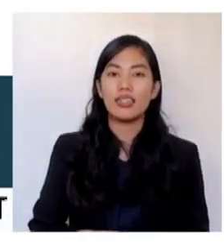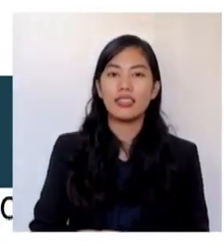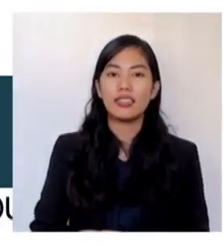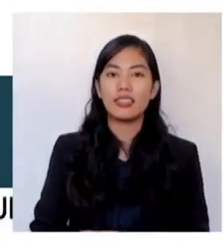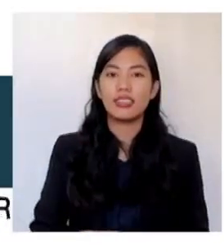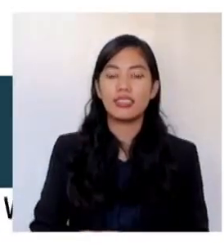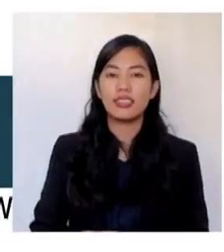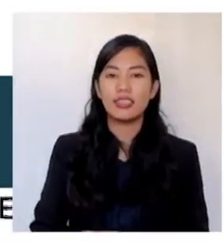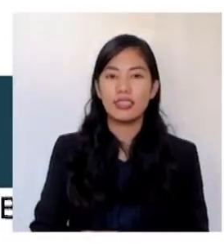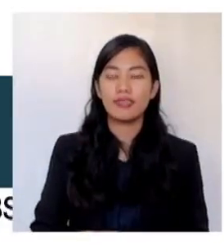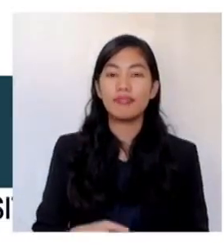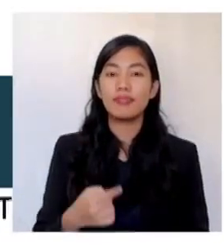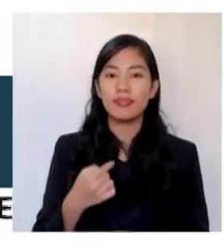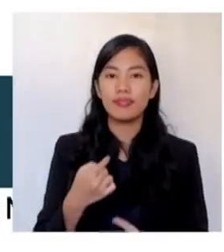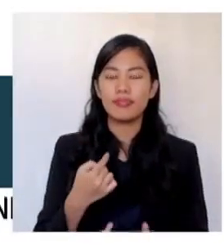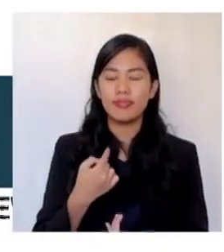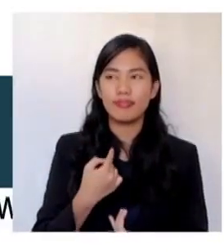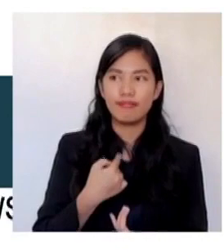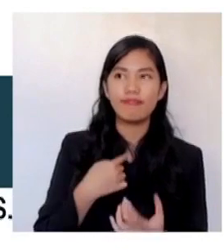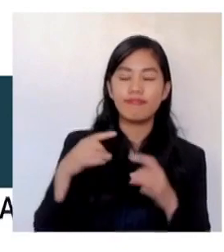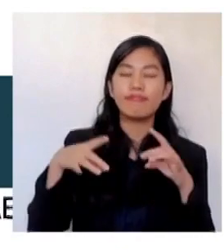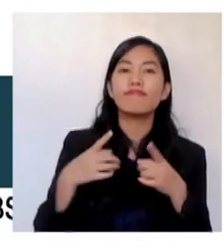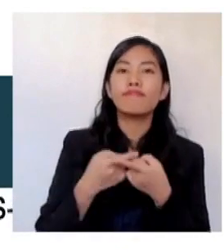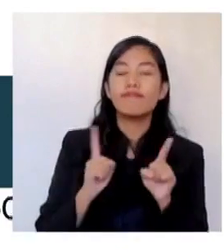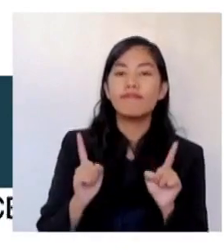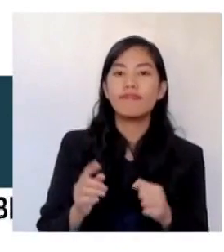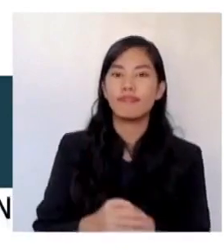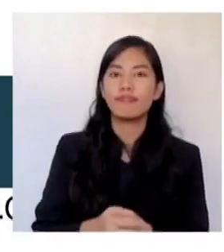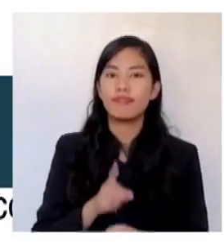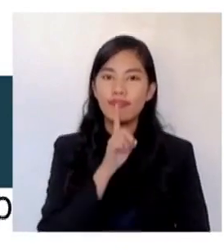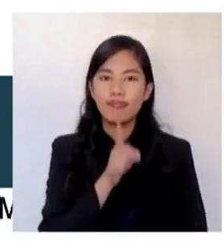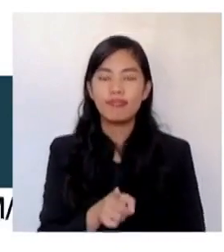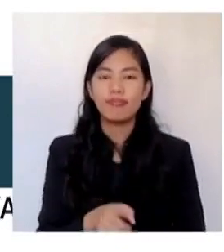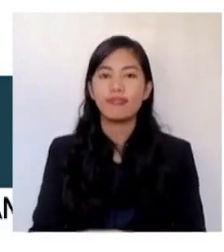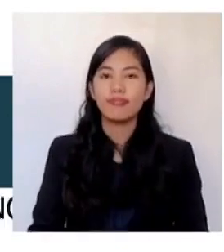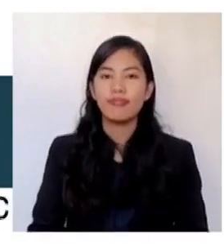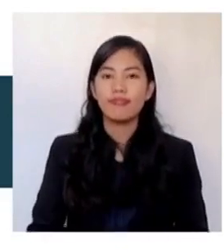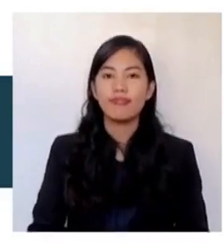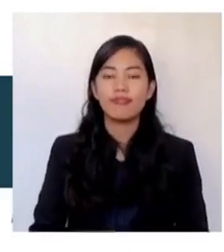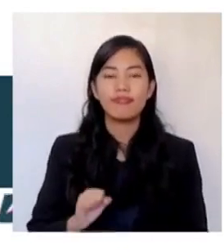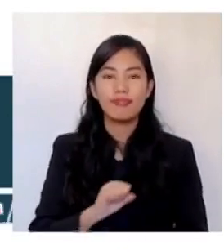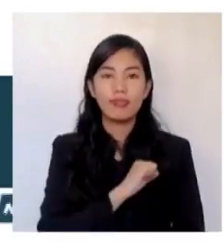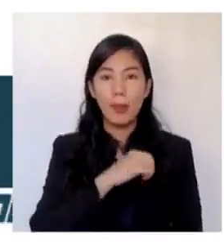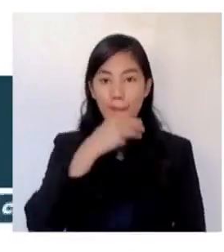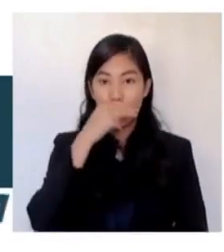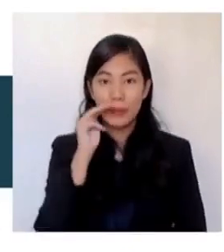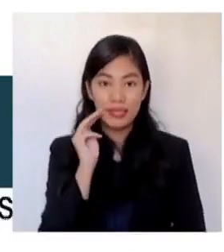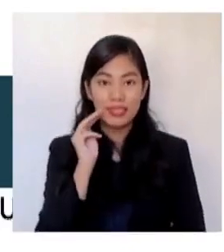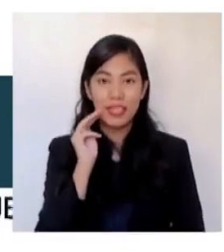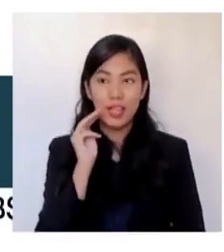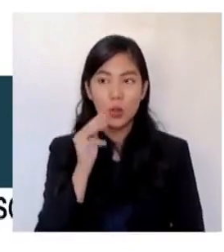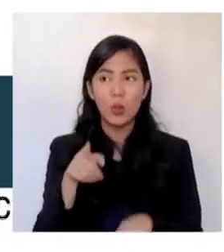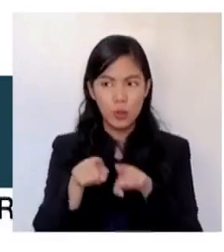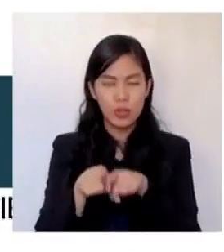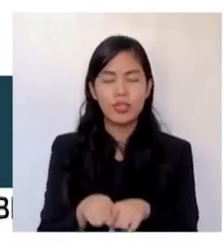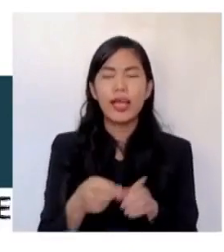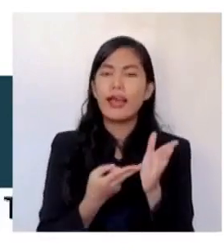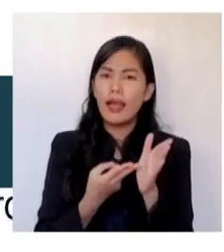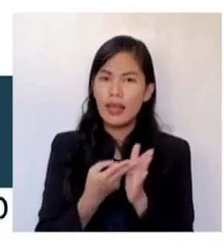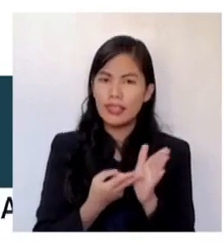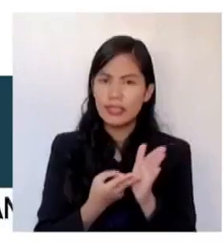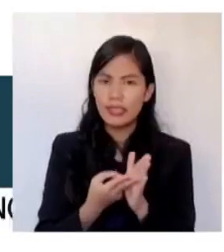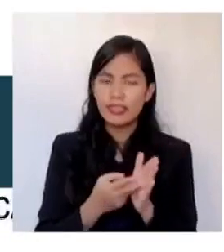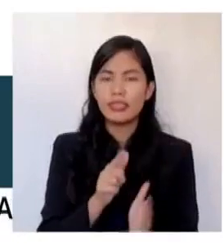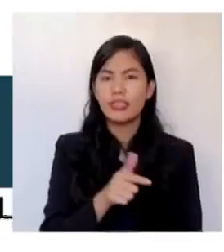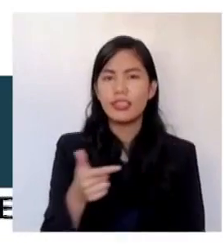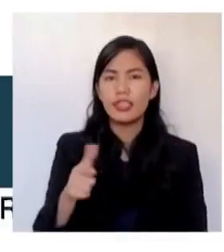that was a thing. I mean, but certainly Senator Pacquiao was also sincere, and Caliode gave us